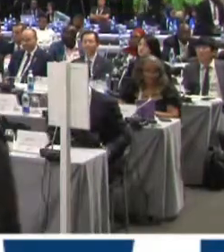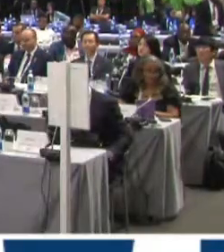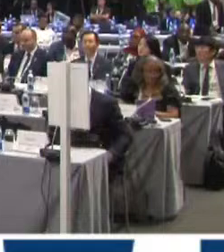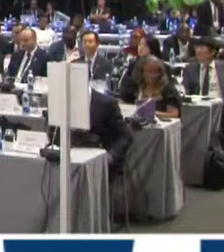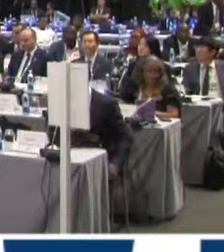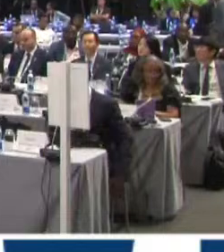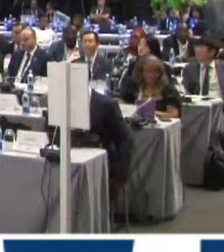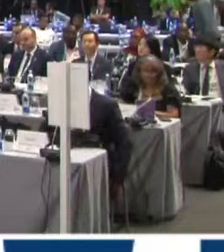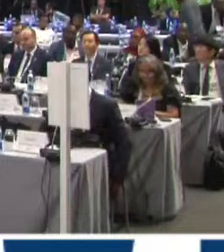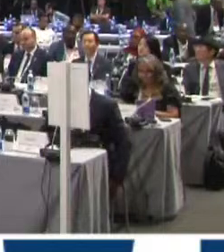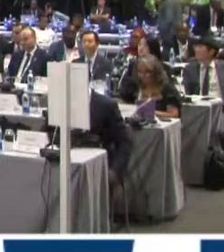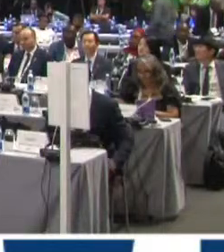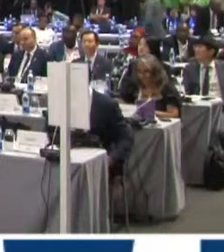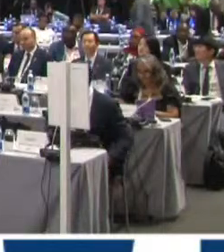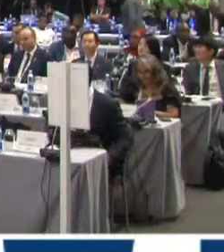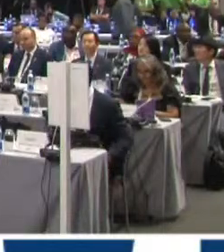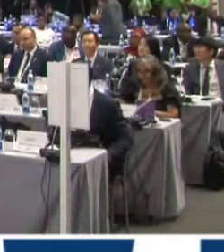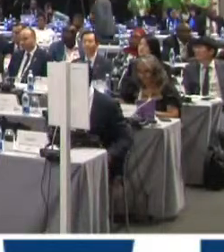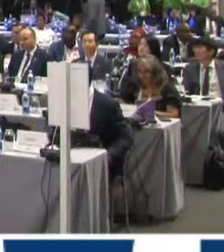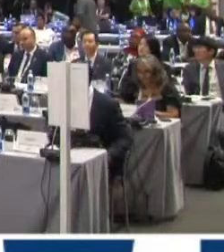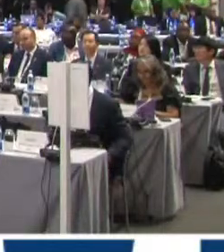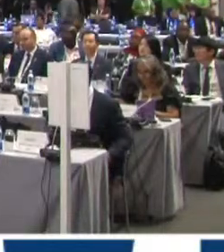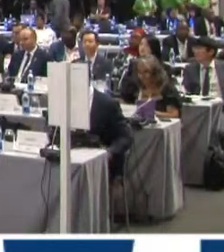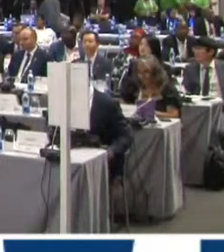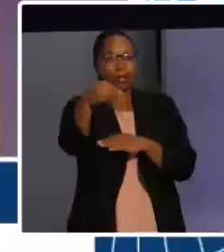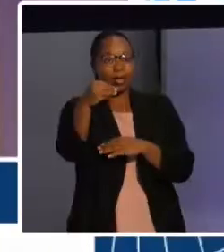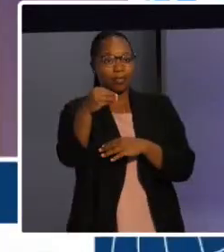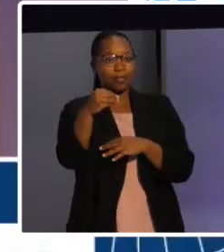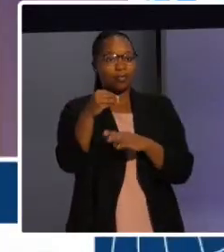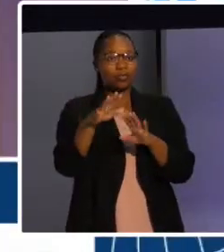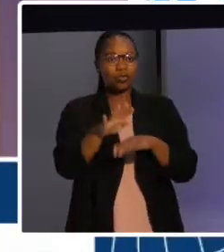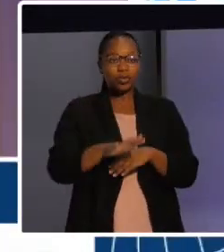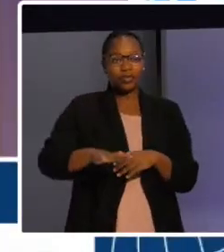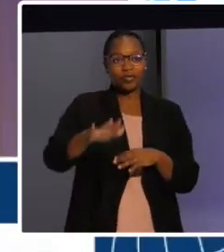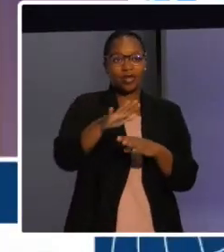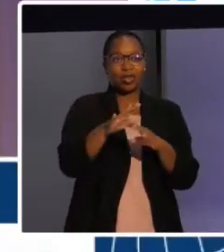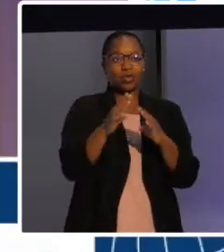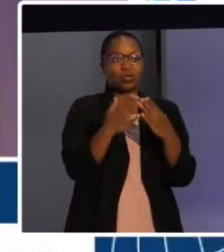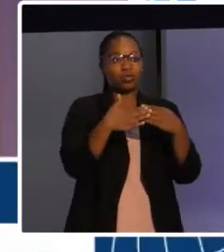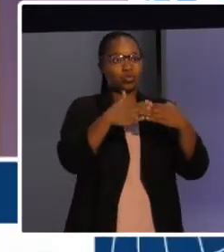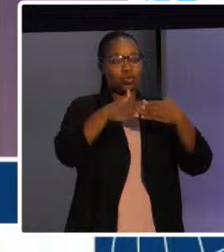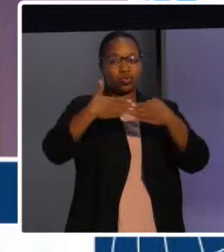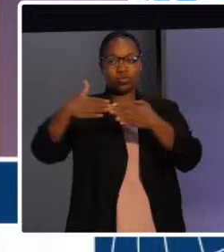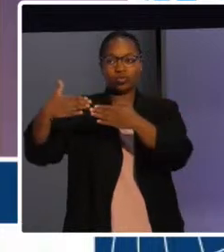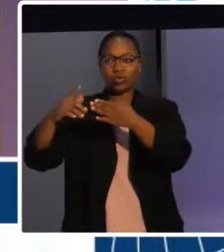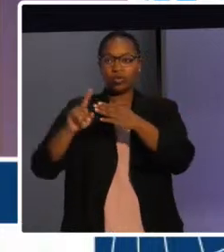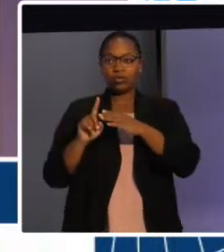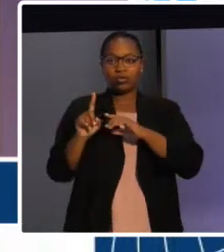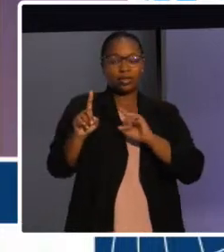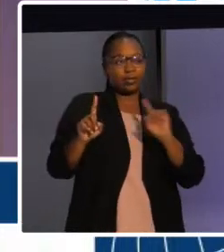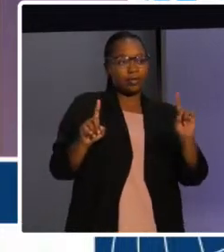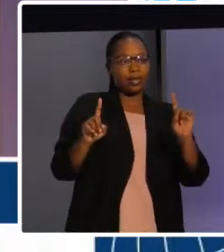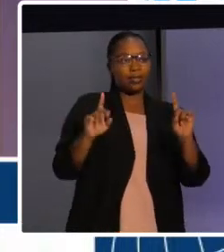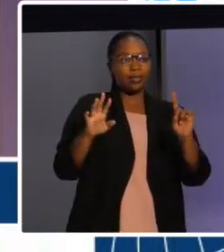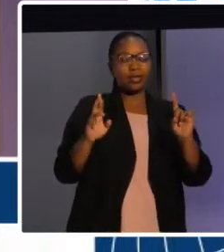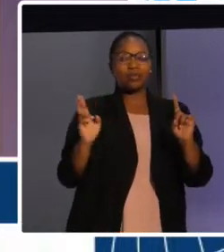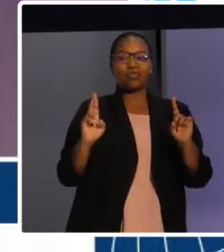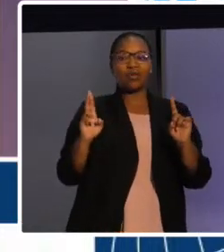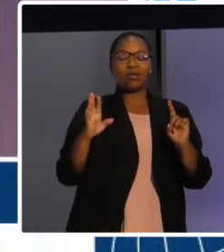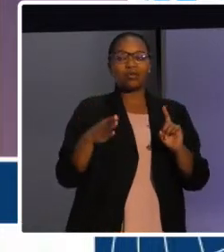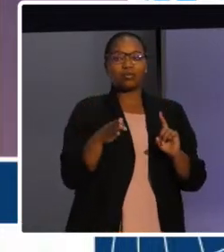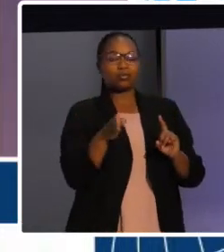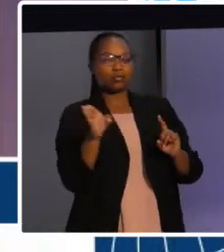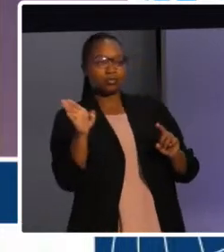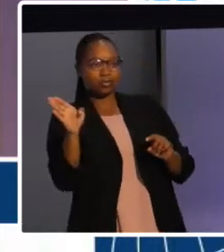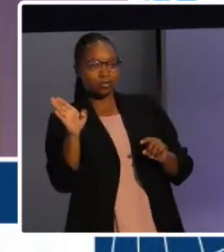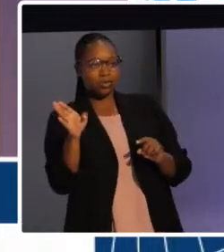outside the venue. You turn to my right, your left, and find the bathrooms, but